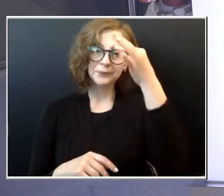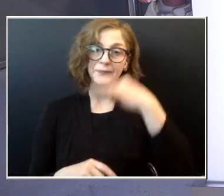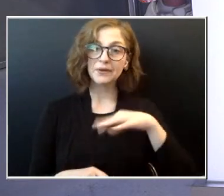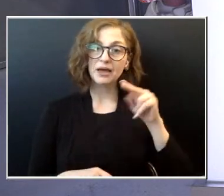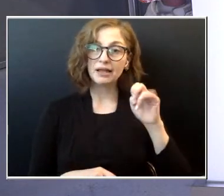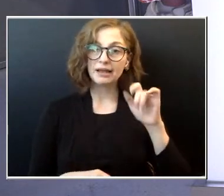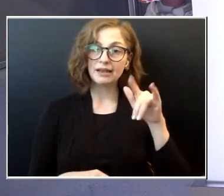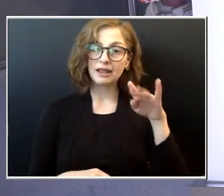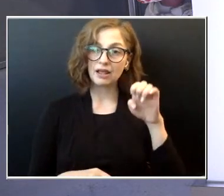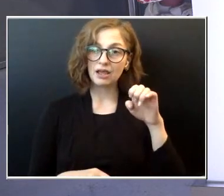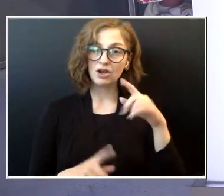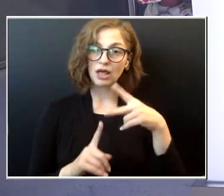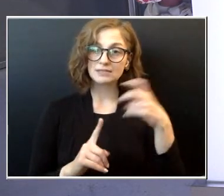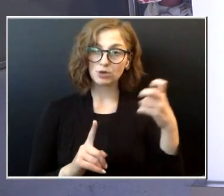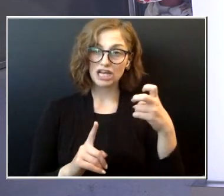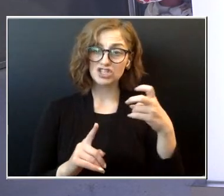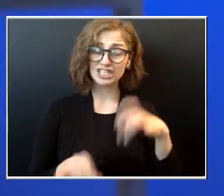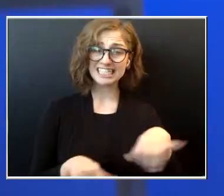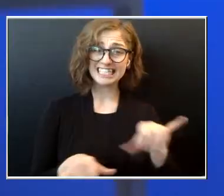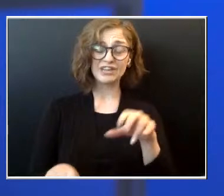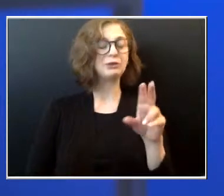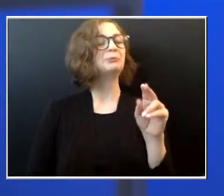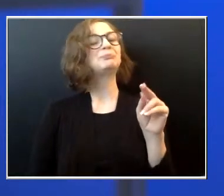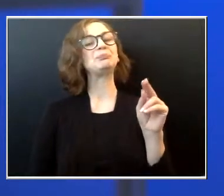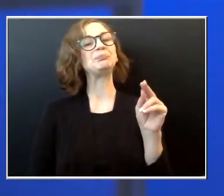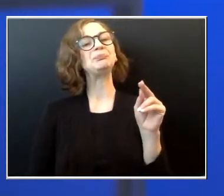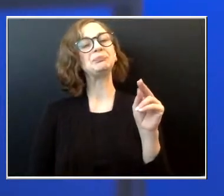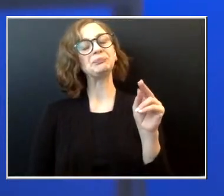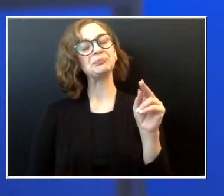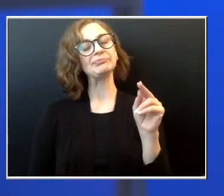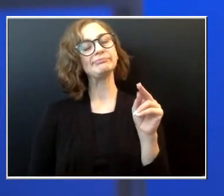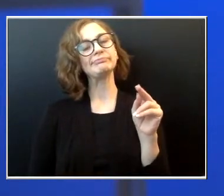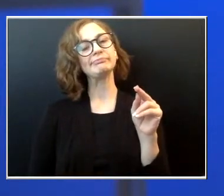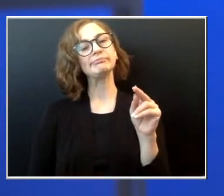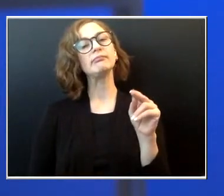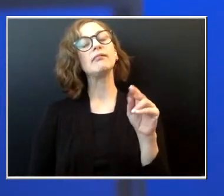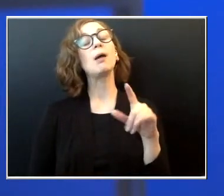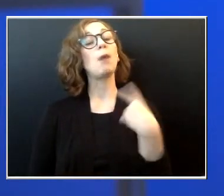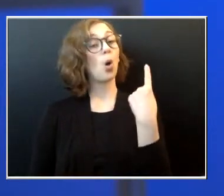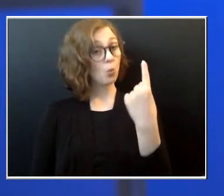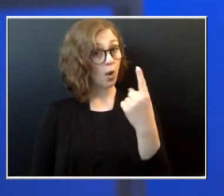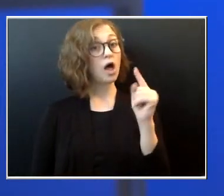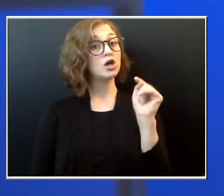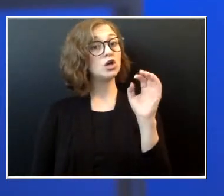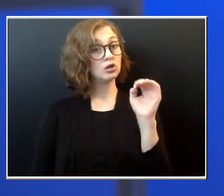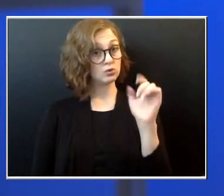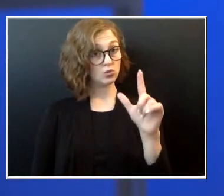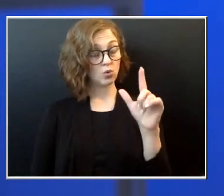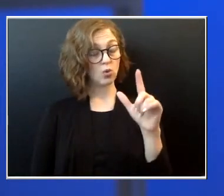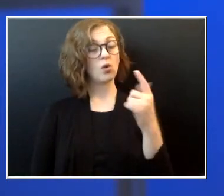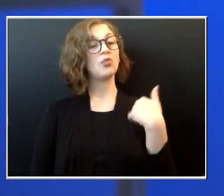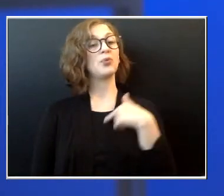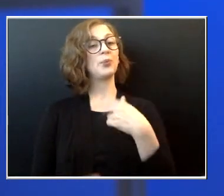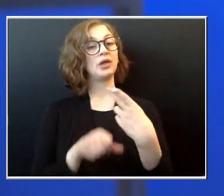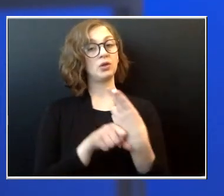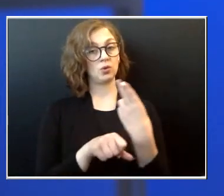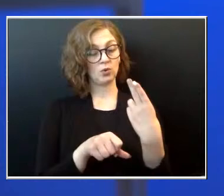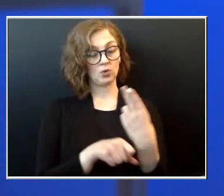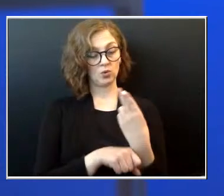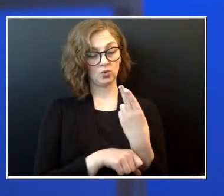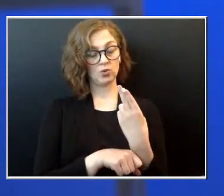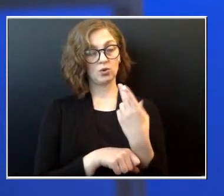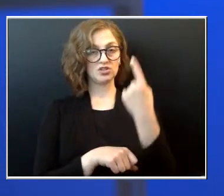got it. No, but it is one of the tools that we employ for short-term